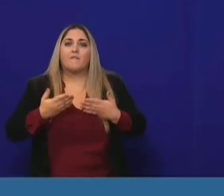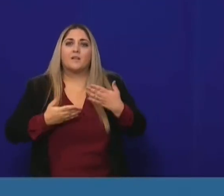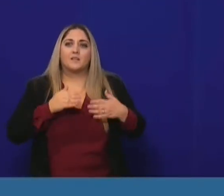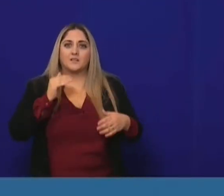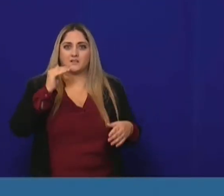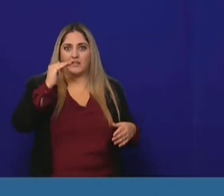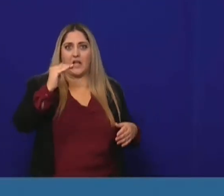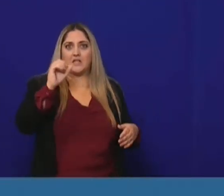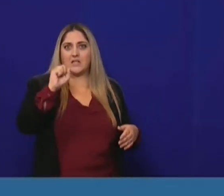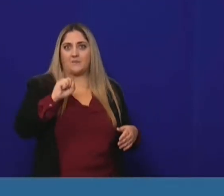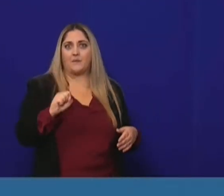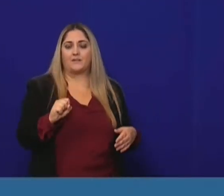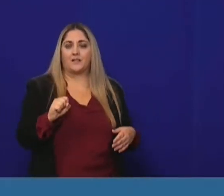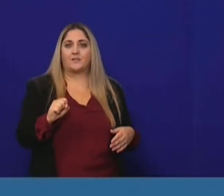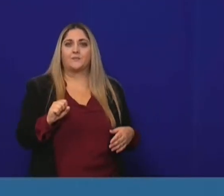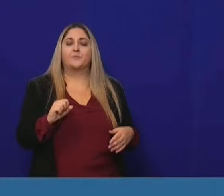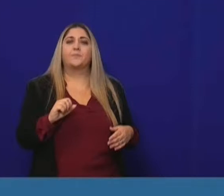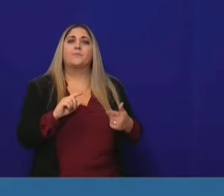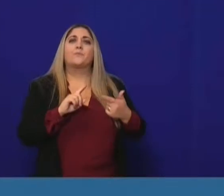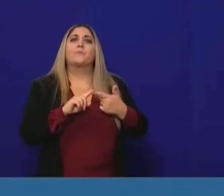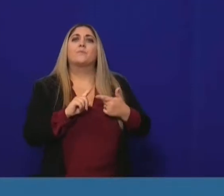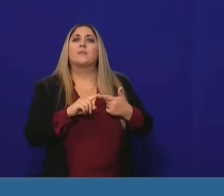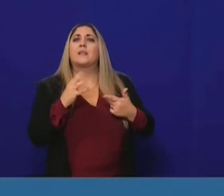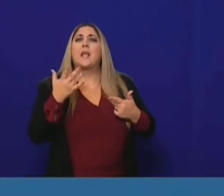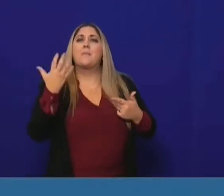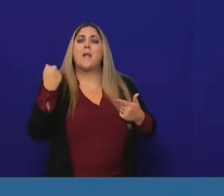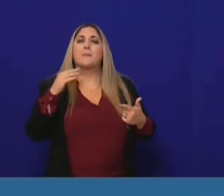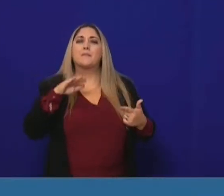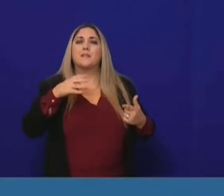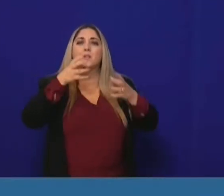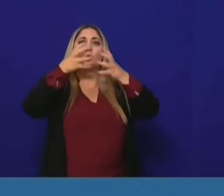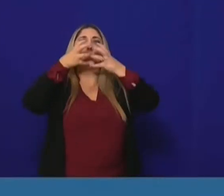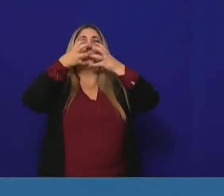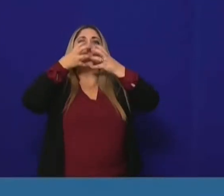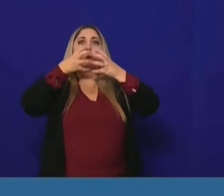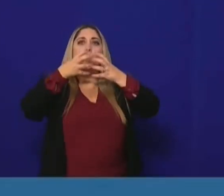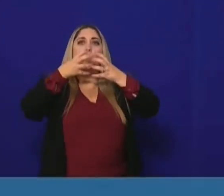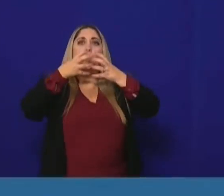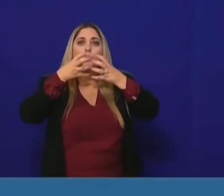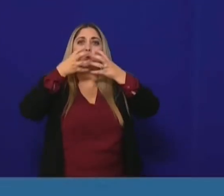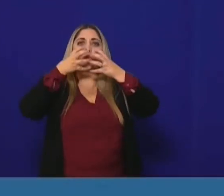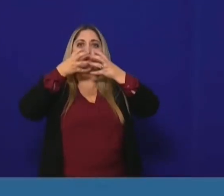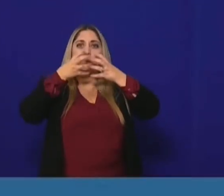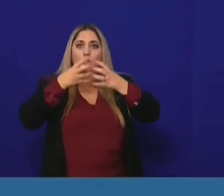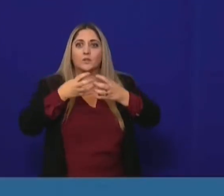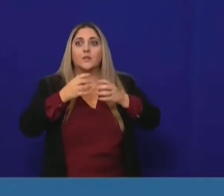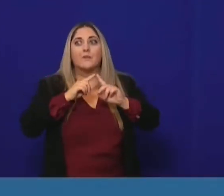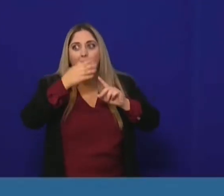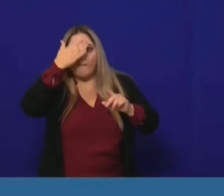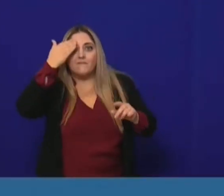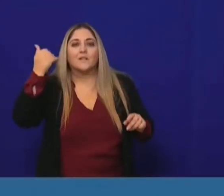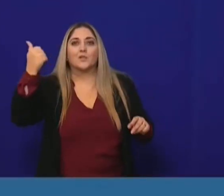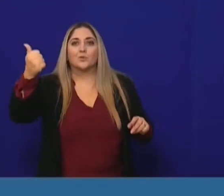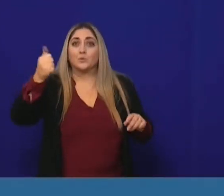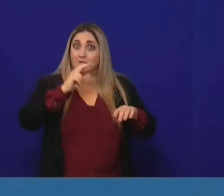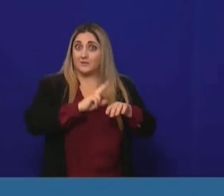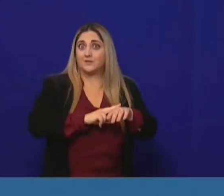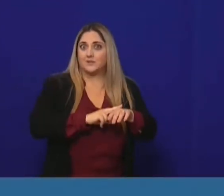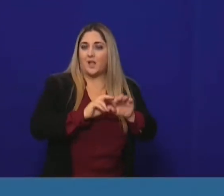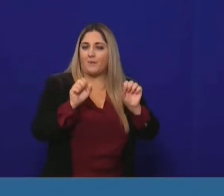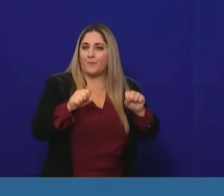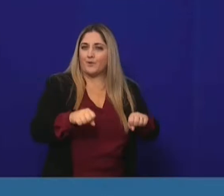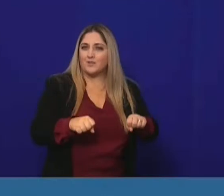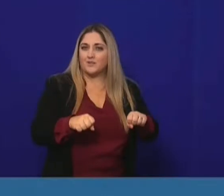U kemm hemm pazjenti li kienu fuq il-ventilator u salvaw mill-COVID ma tilfux ħajjithom. U minnu